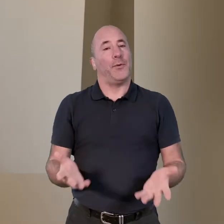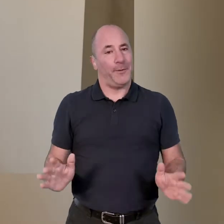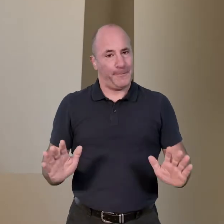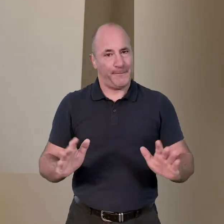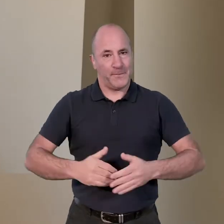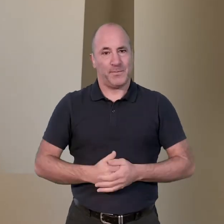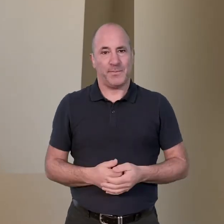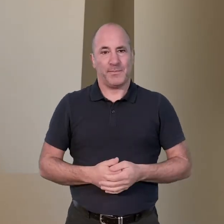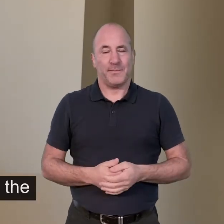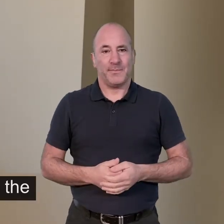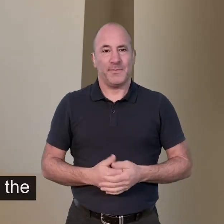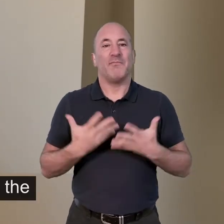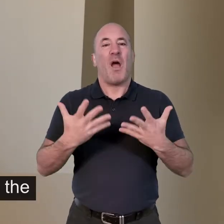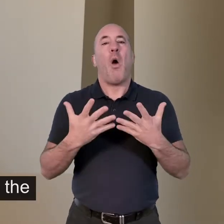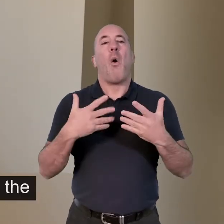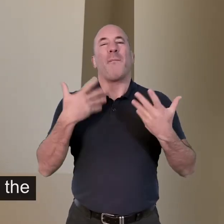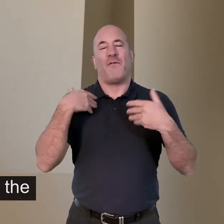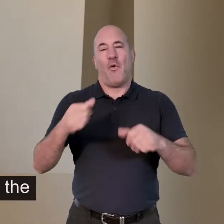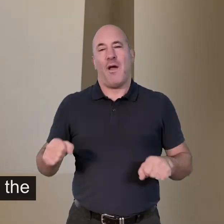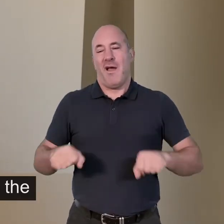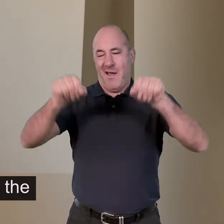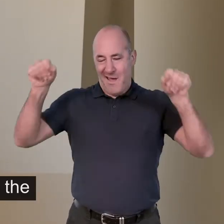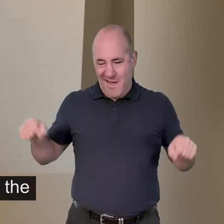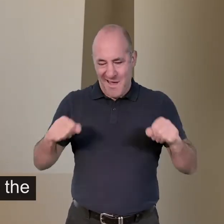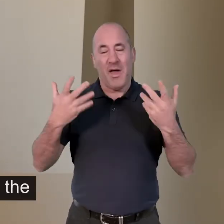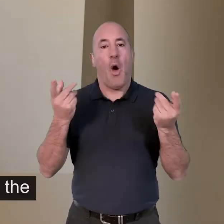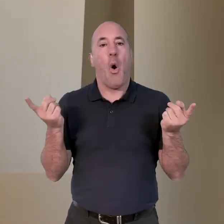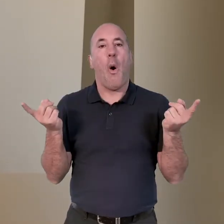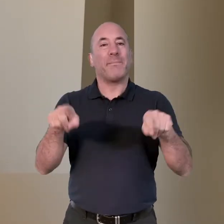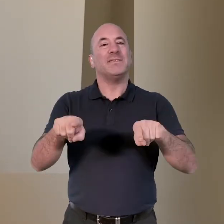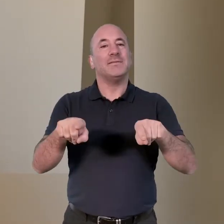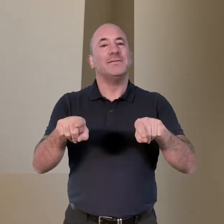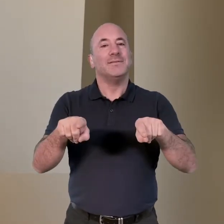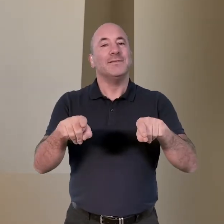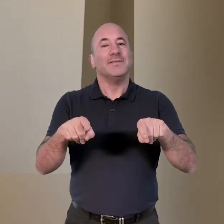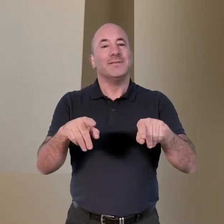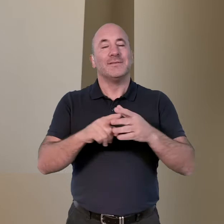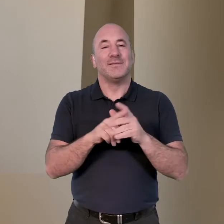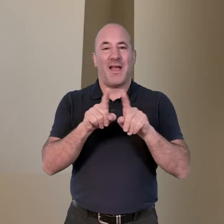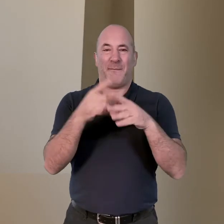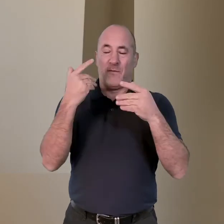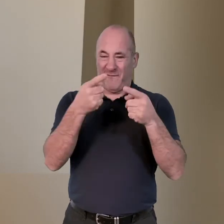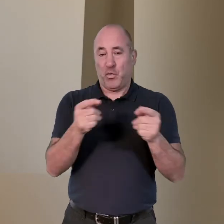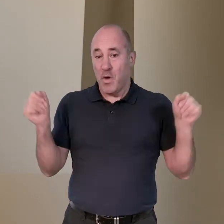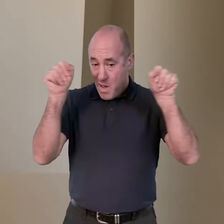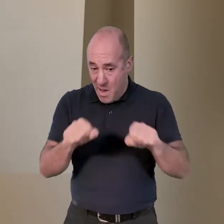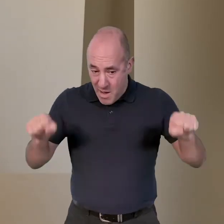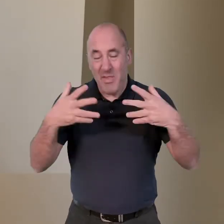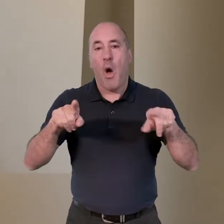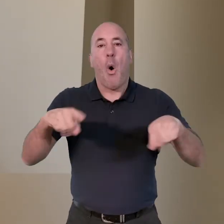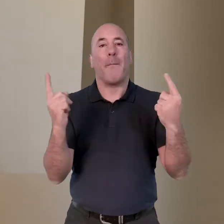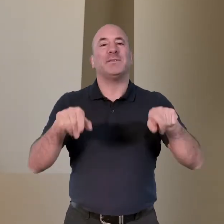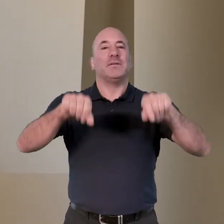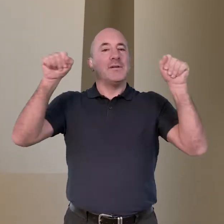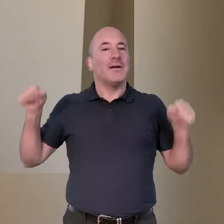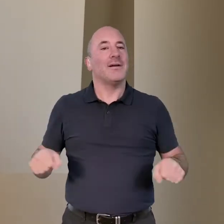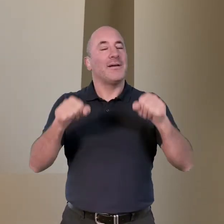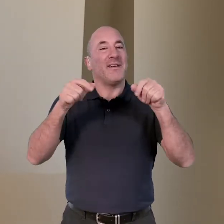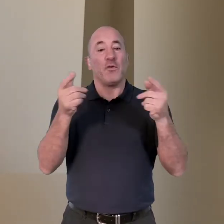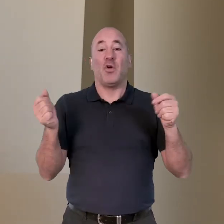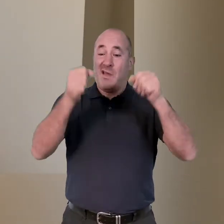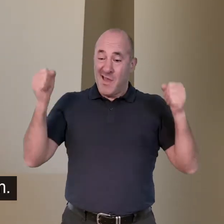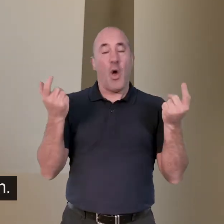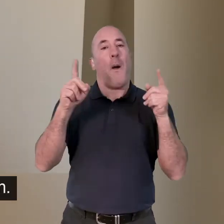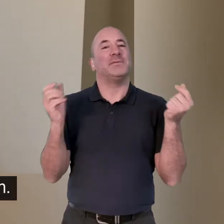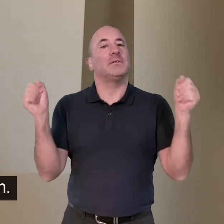and relax. So the next time we're going to go in the opposite direction, so we're going to go anti-clockwise. And again, if you want to do this with